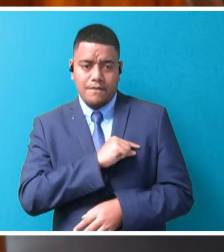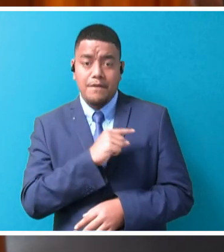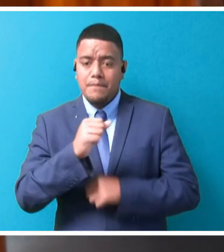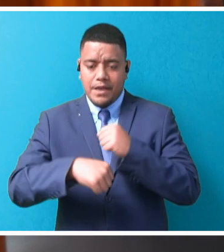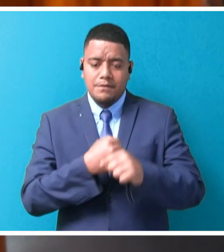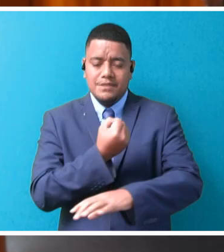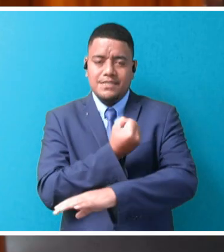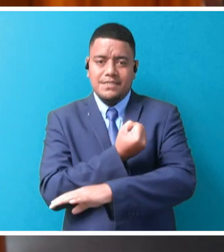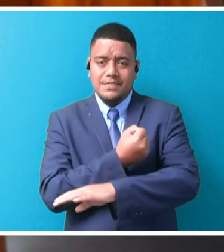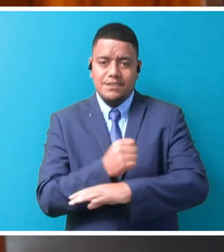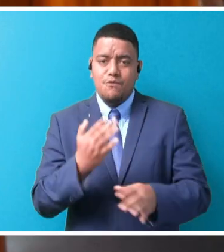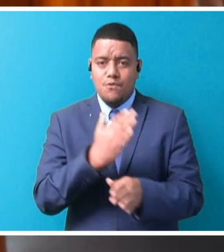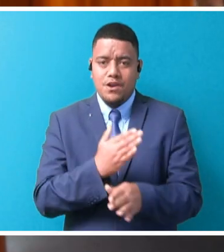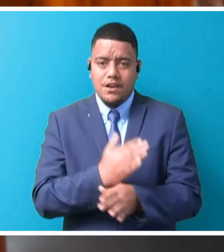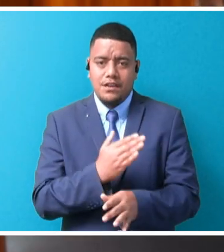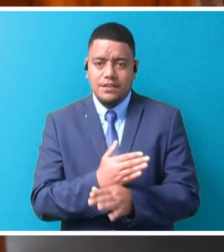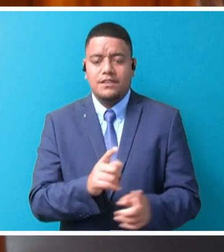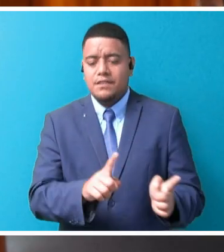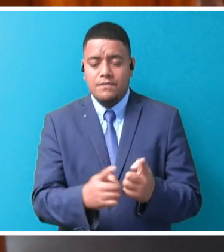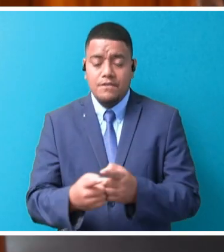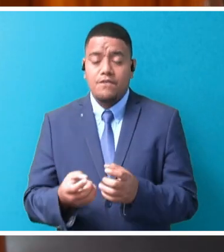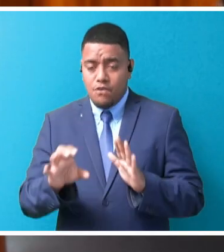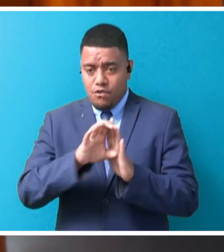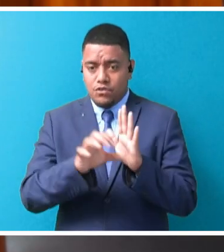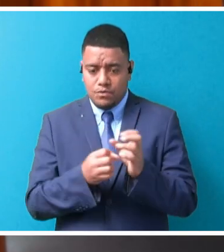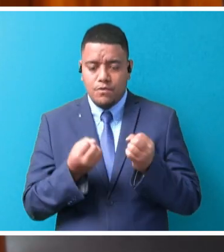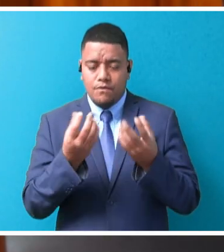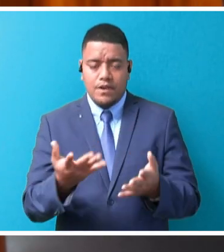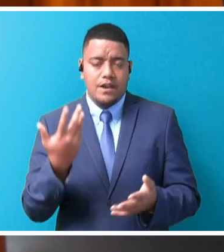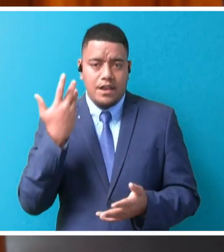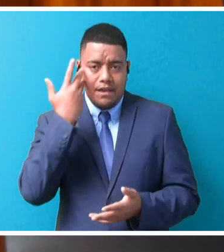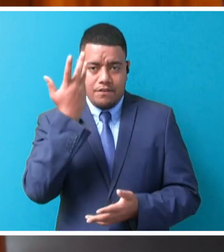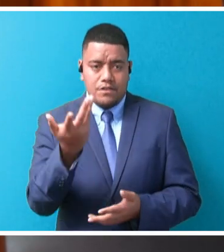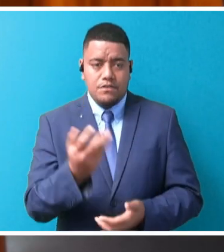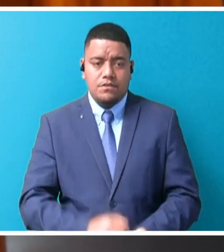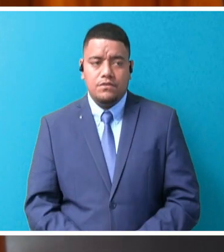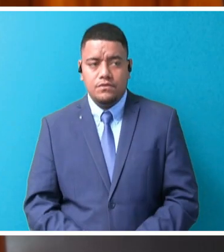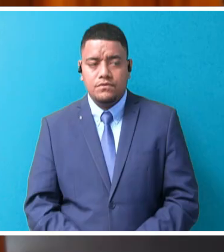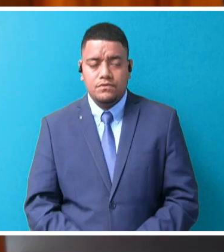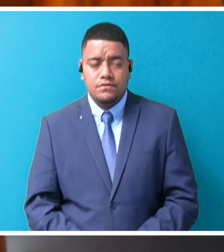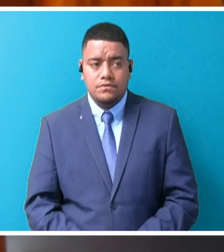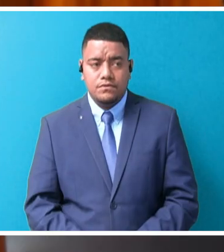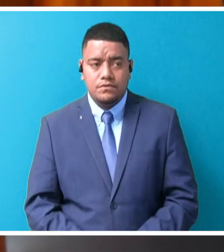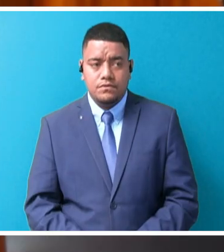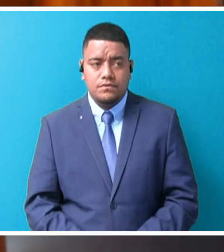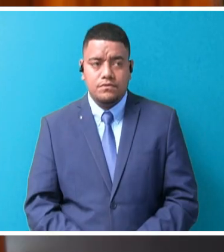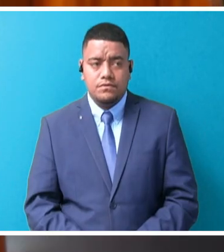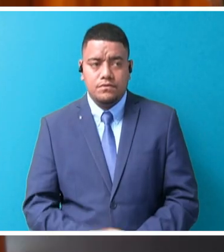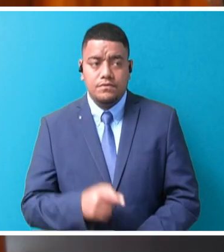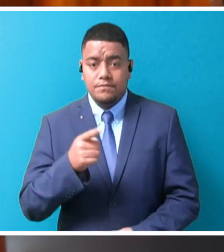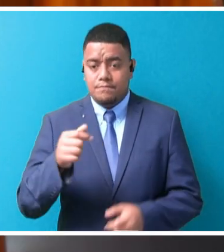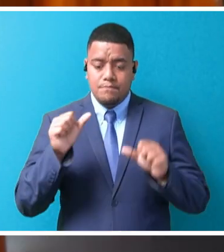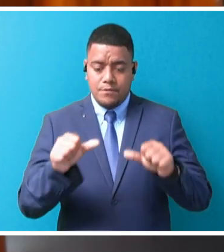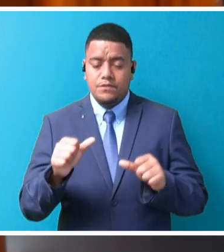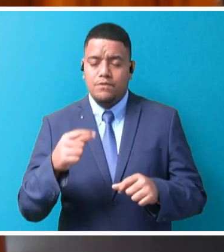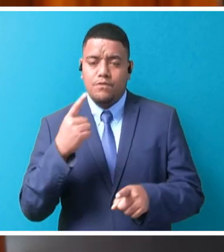and seafarers from the courses offered by the National University. Mr. Speaker, sir, His Excellency the President